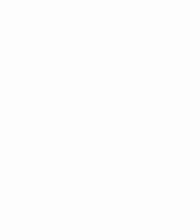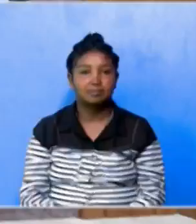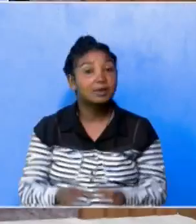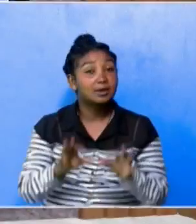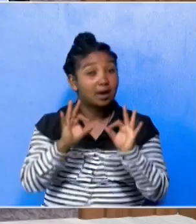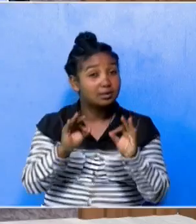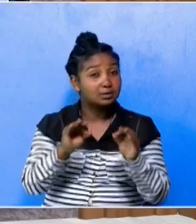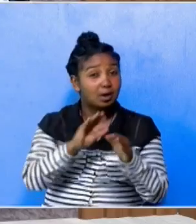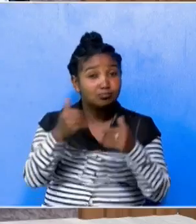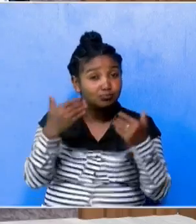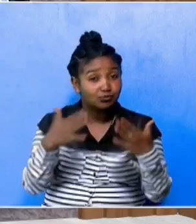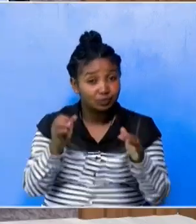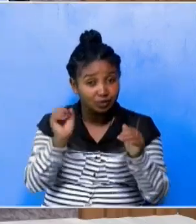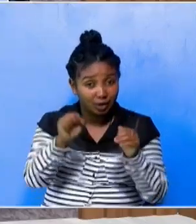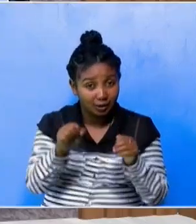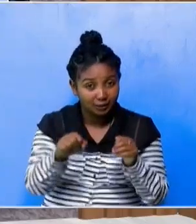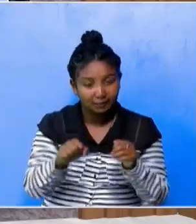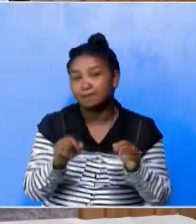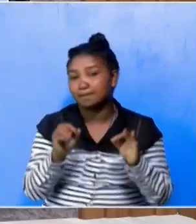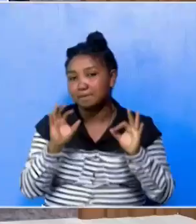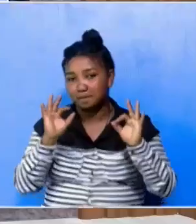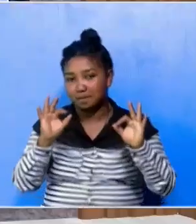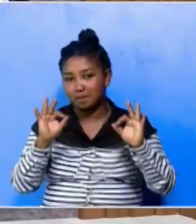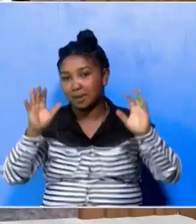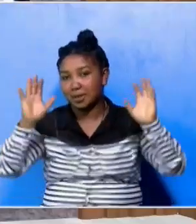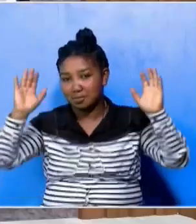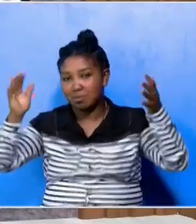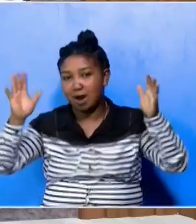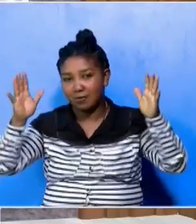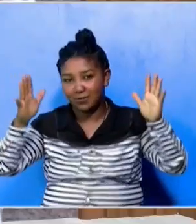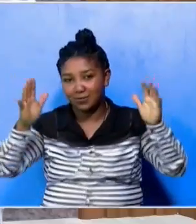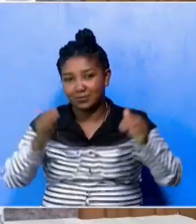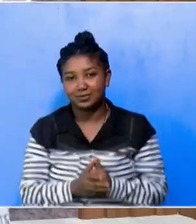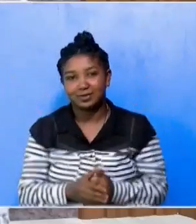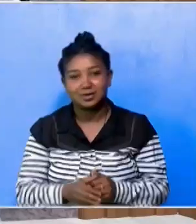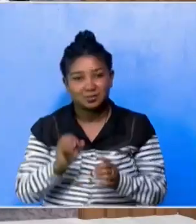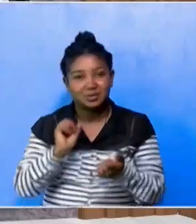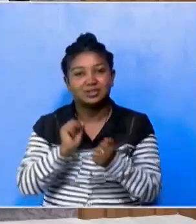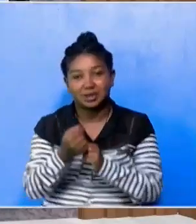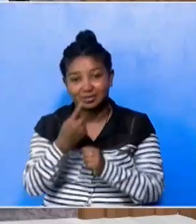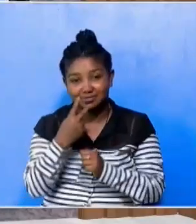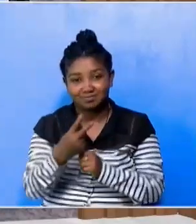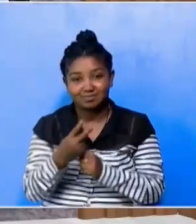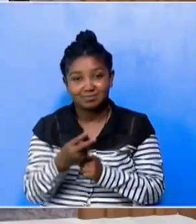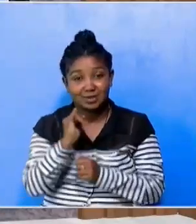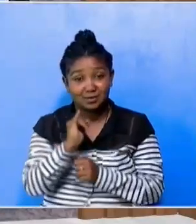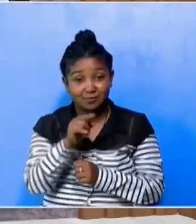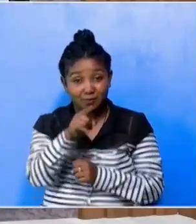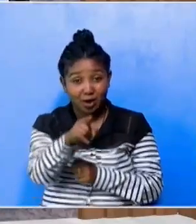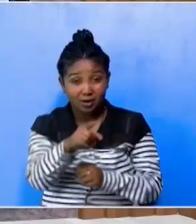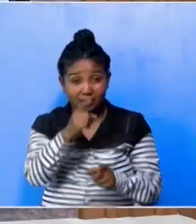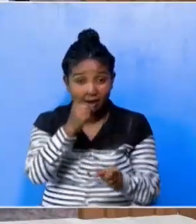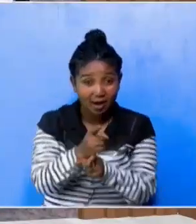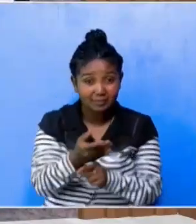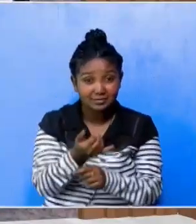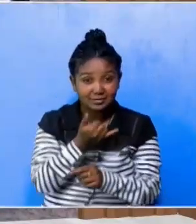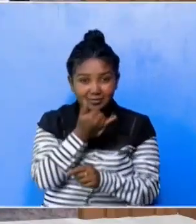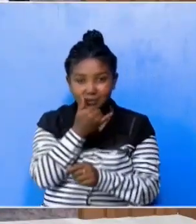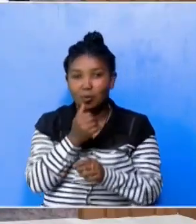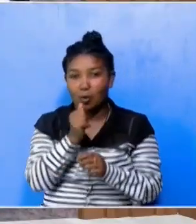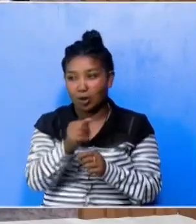Nice, I hope you did it. Okay? Bravo. We will check it. If you are right, you're